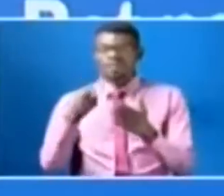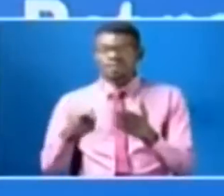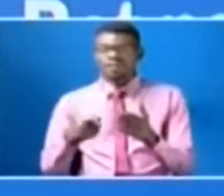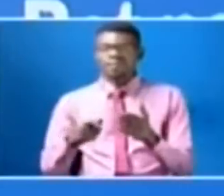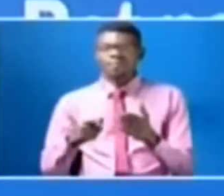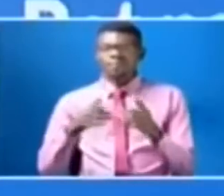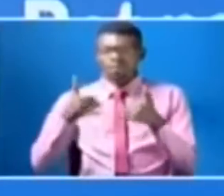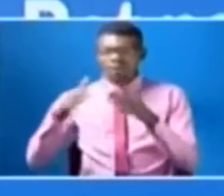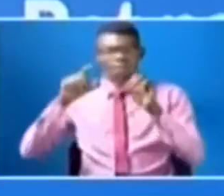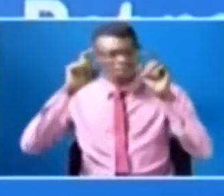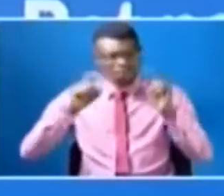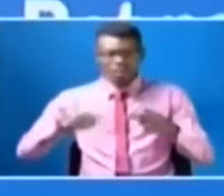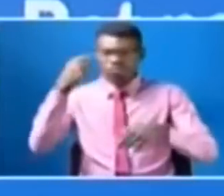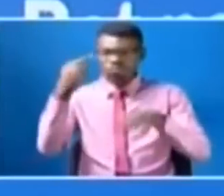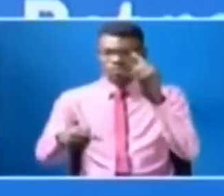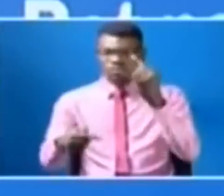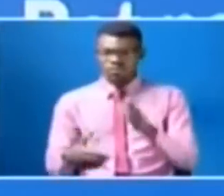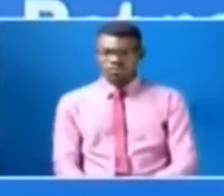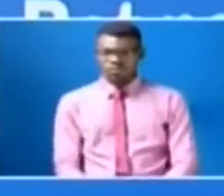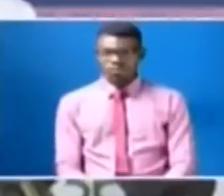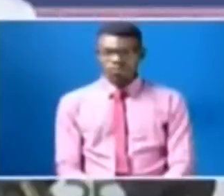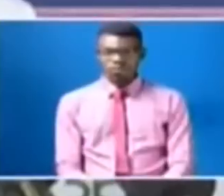lazima vijana wake washinde.